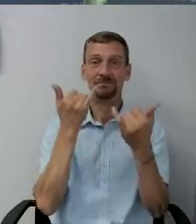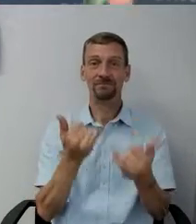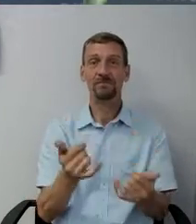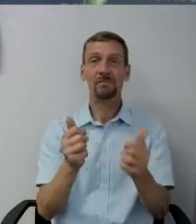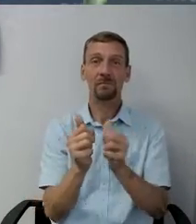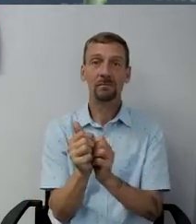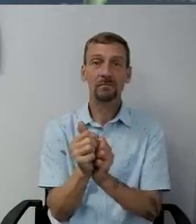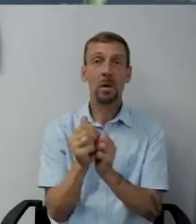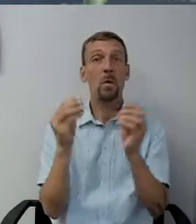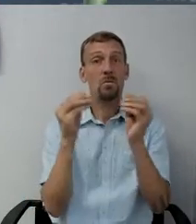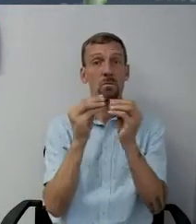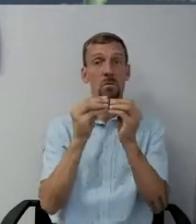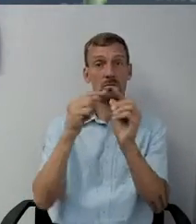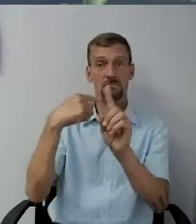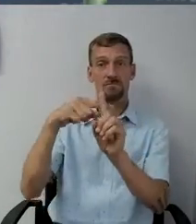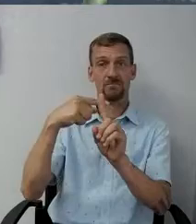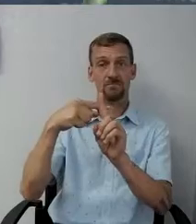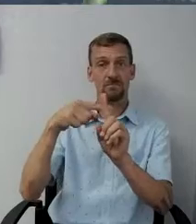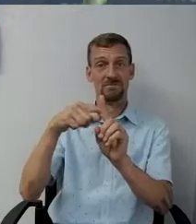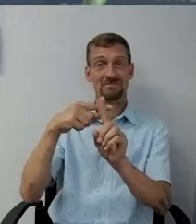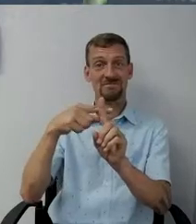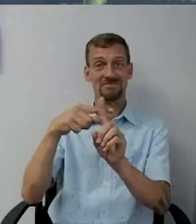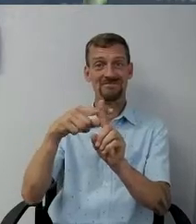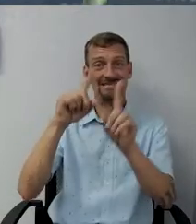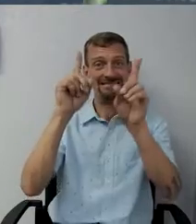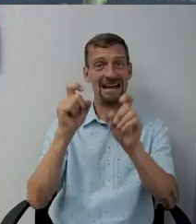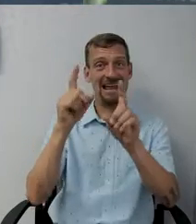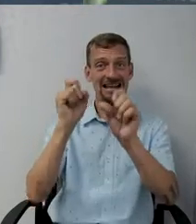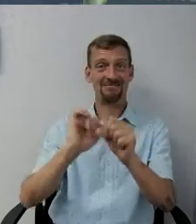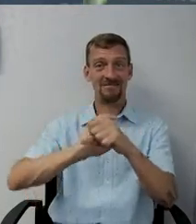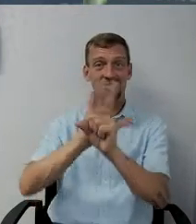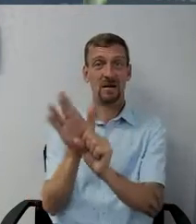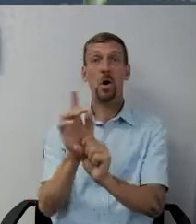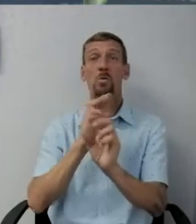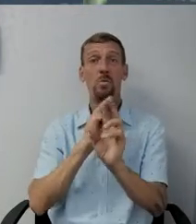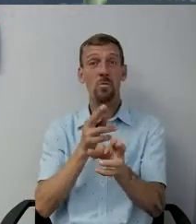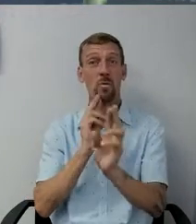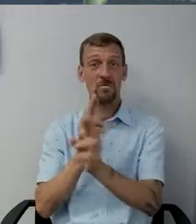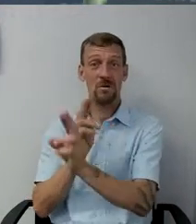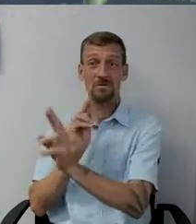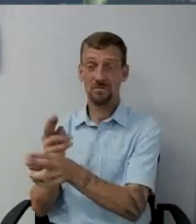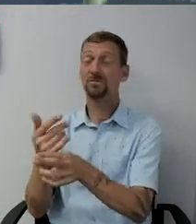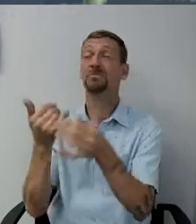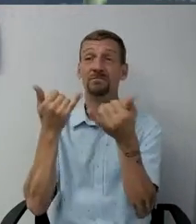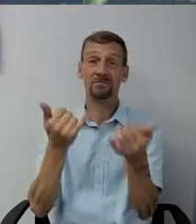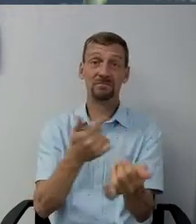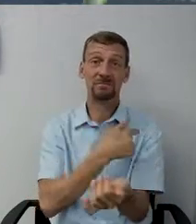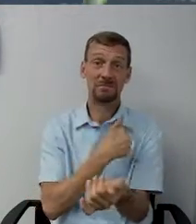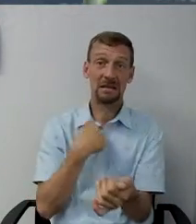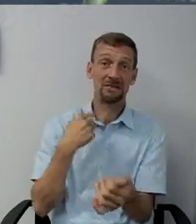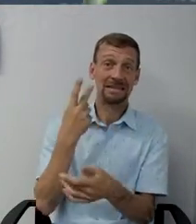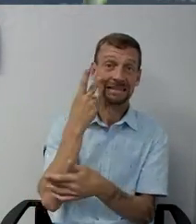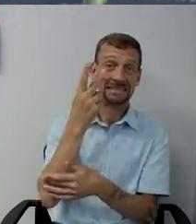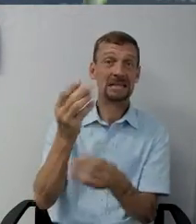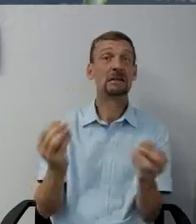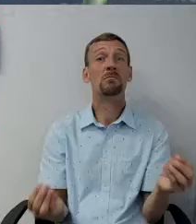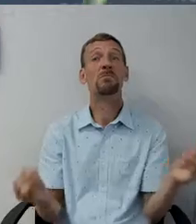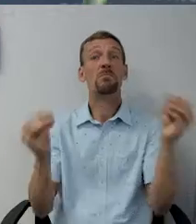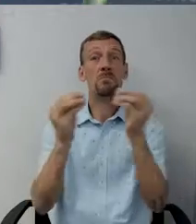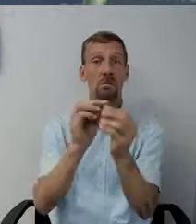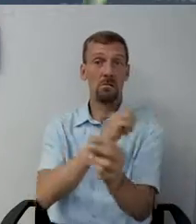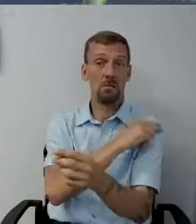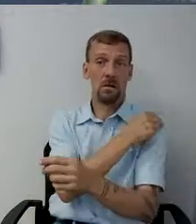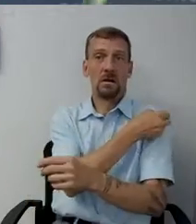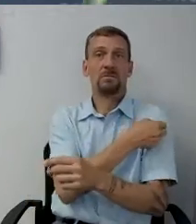with more positive cases that are being reported, unfortunately we are seeing more hospitalizations